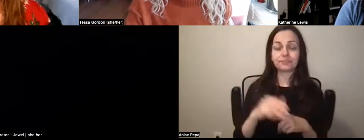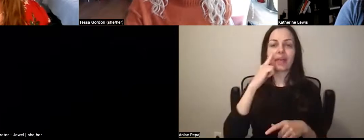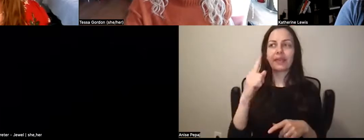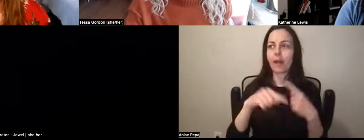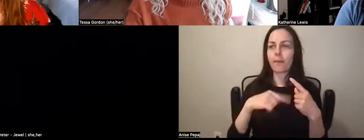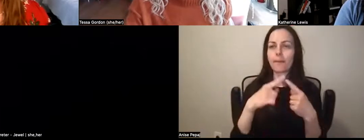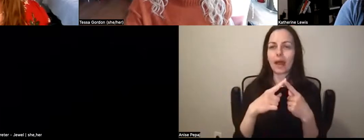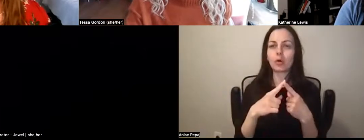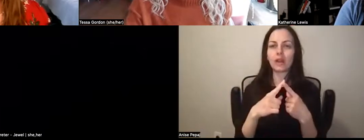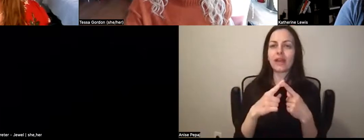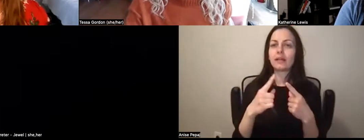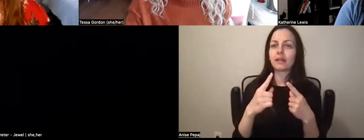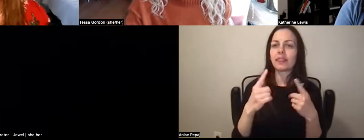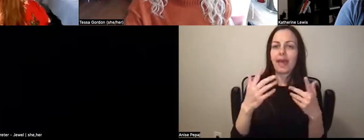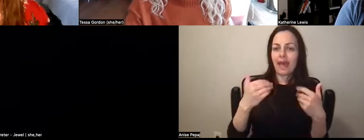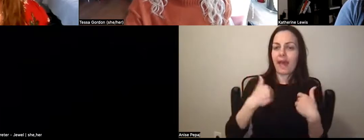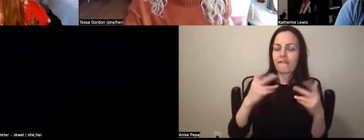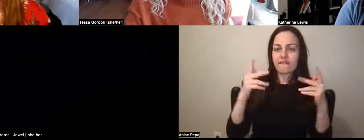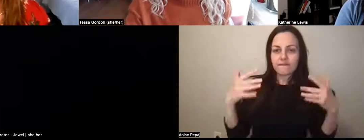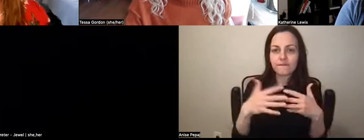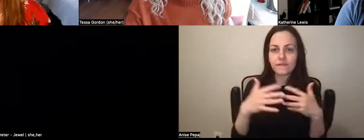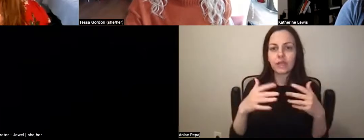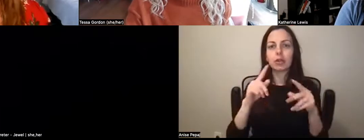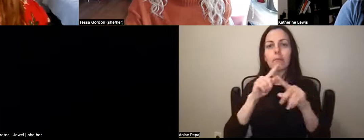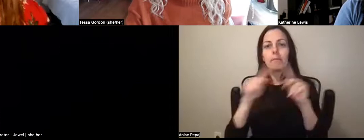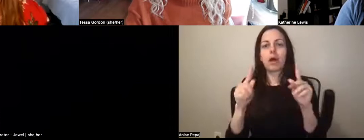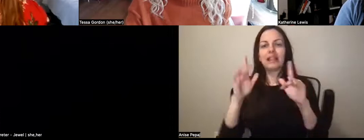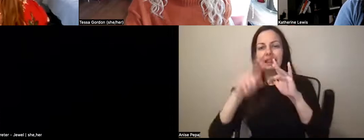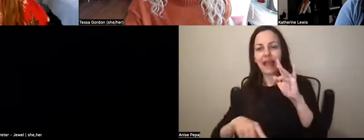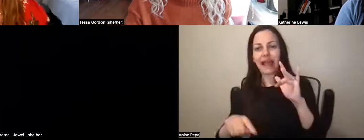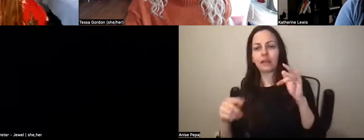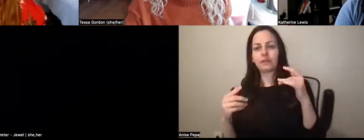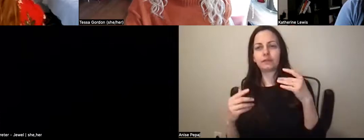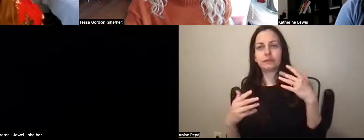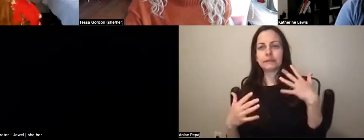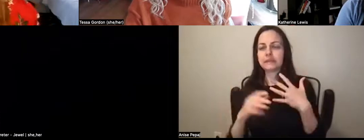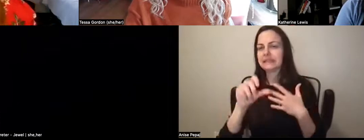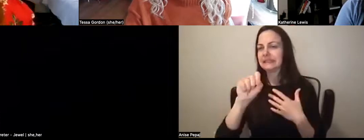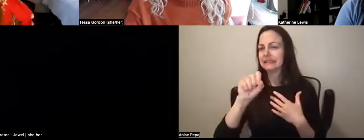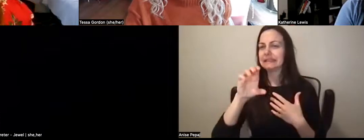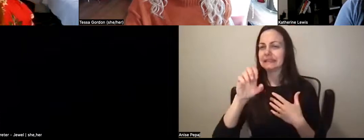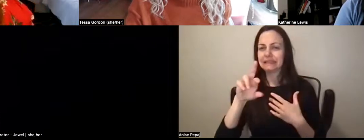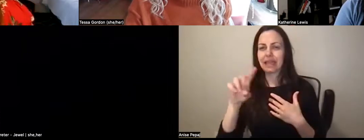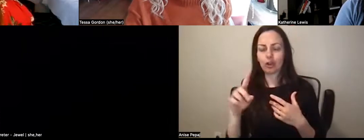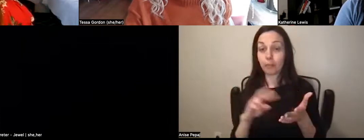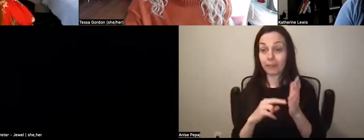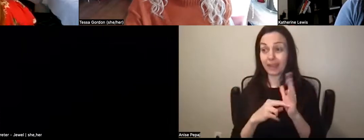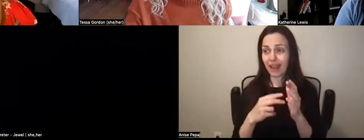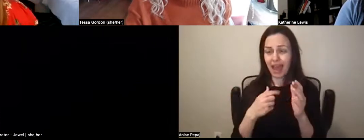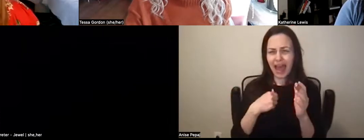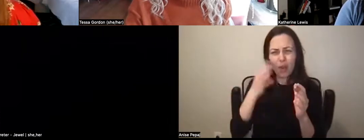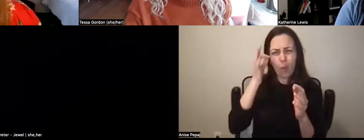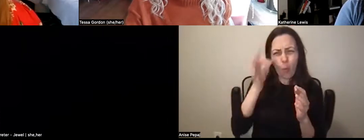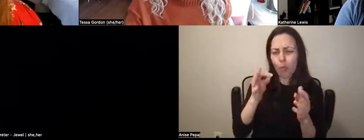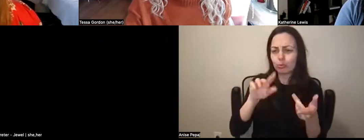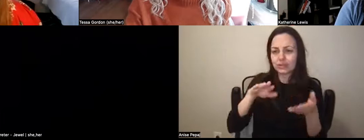a presence of fear, but there's an absence of being scared. And what I mean by that is, I almost died at Johns